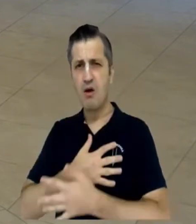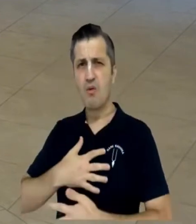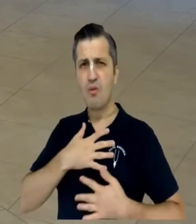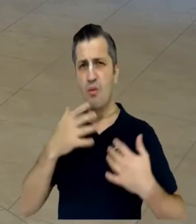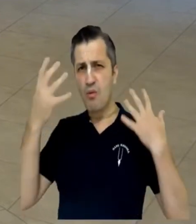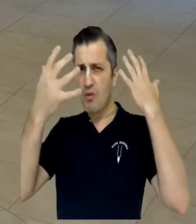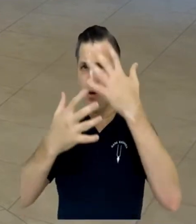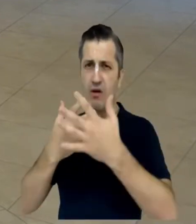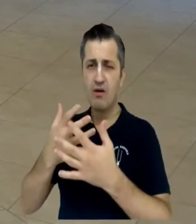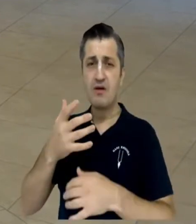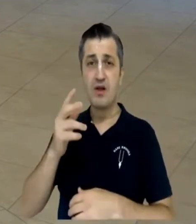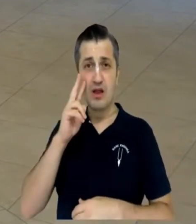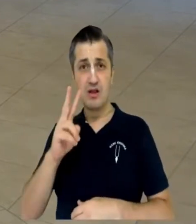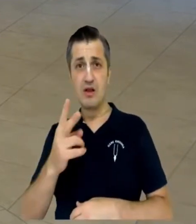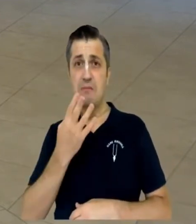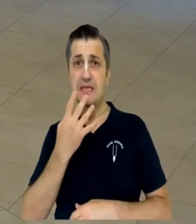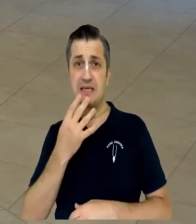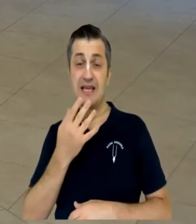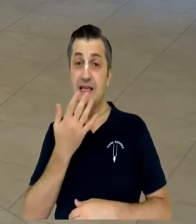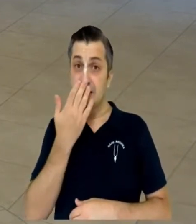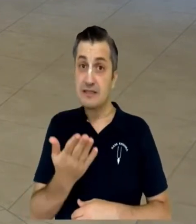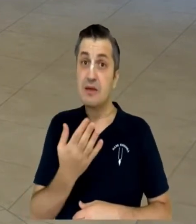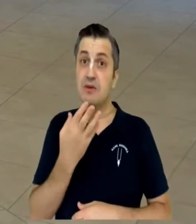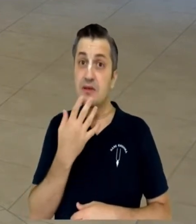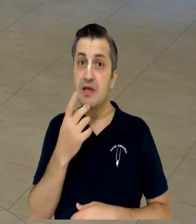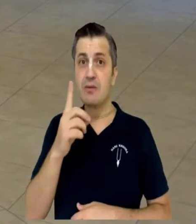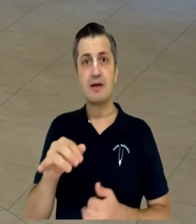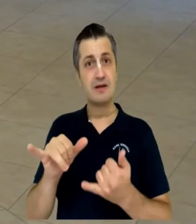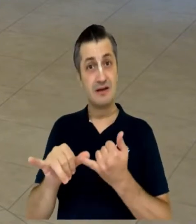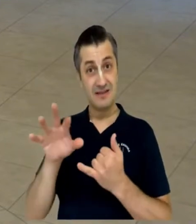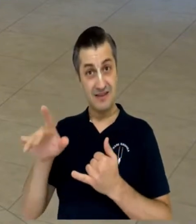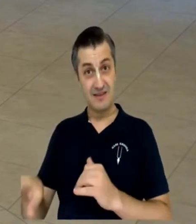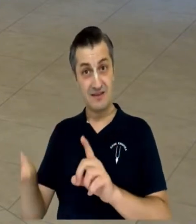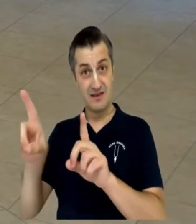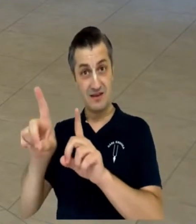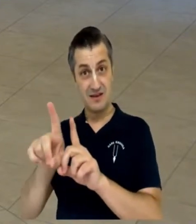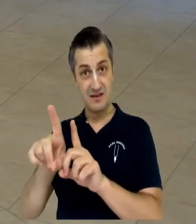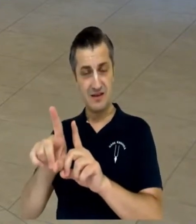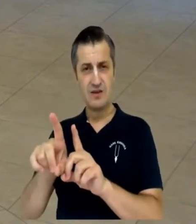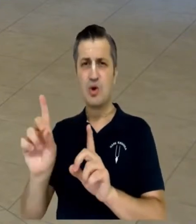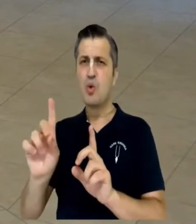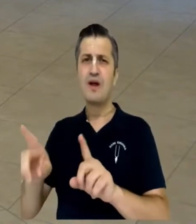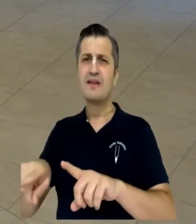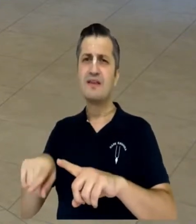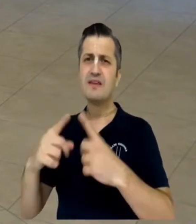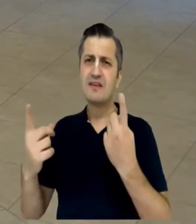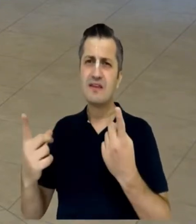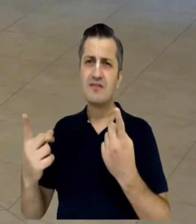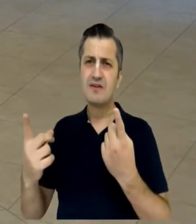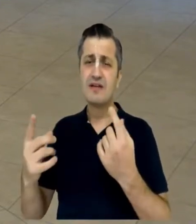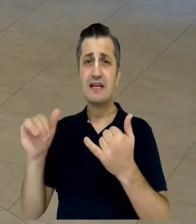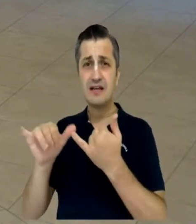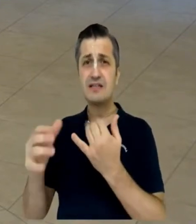But while doing this mistake, Krishna was there. So what was the difference of Krishna being there